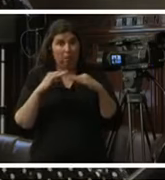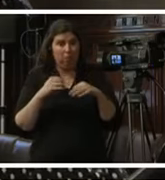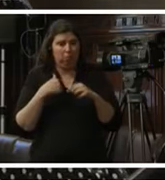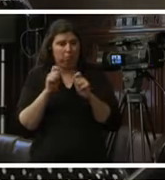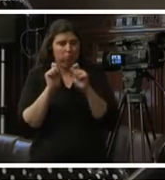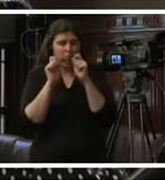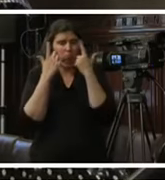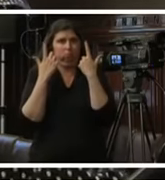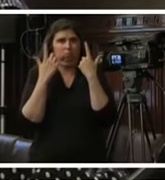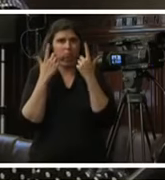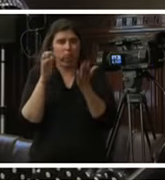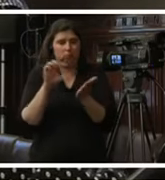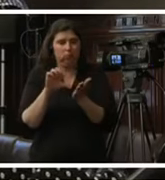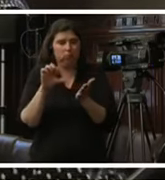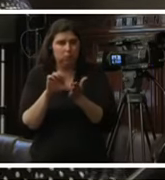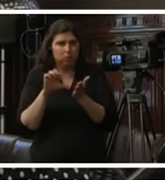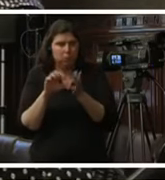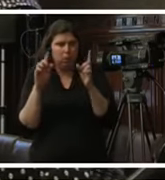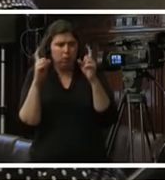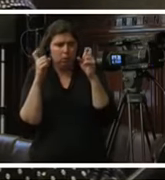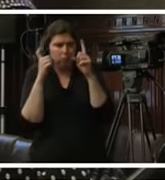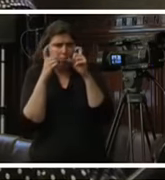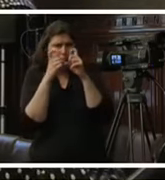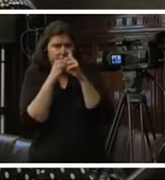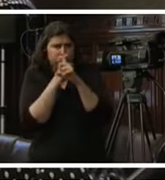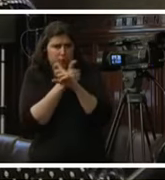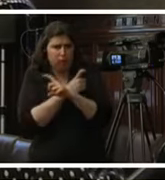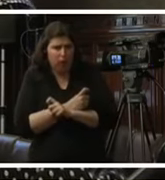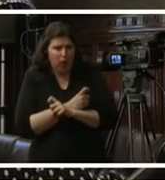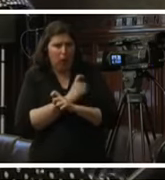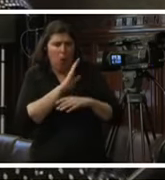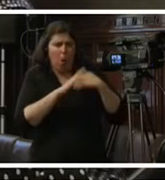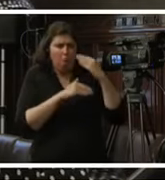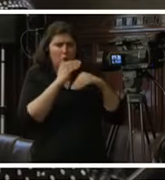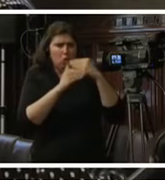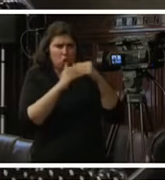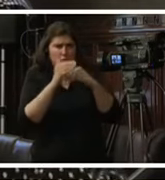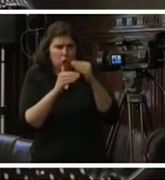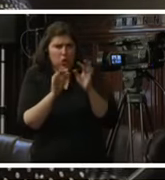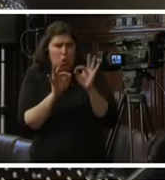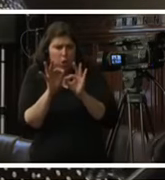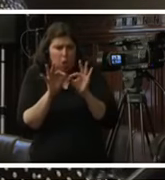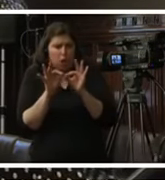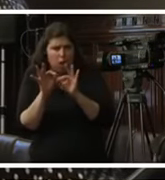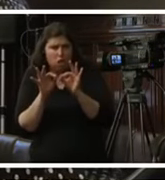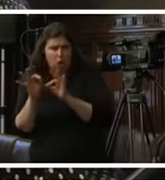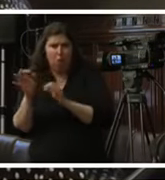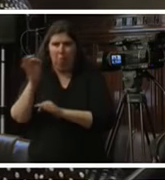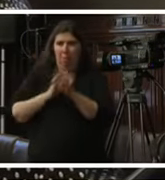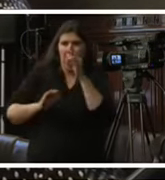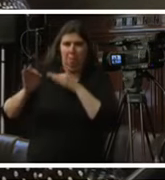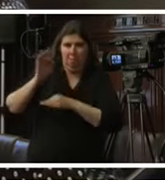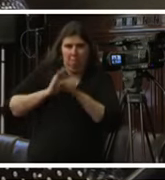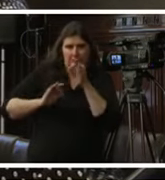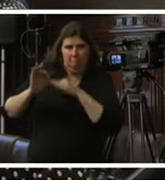and detailed processes which were explained to us and I'm happy that the